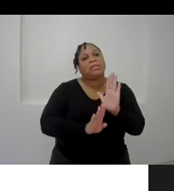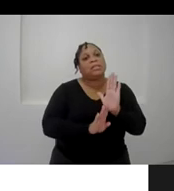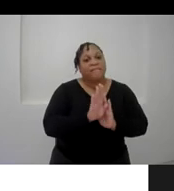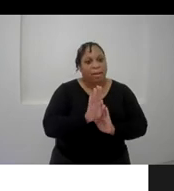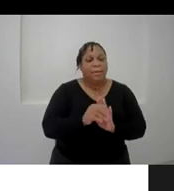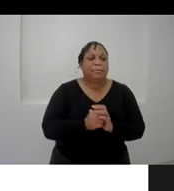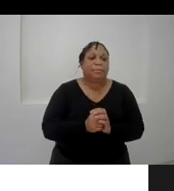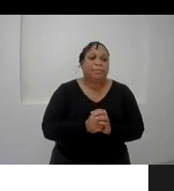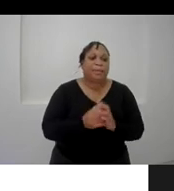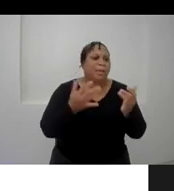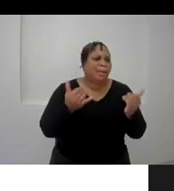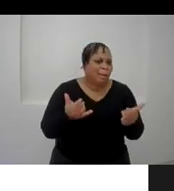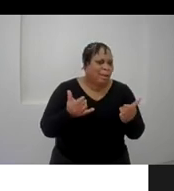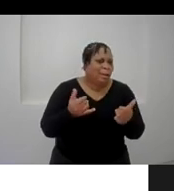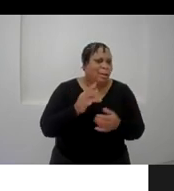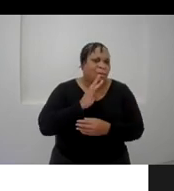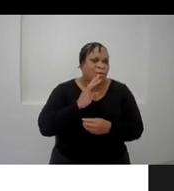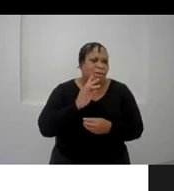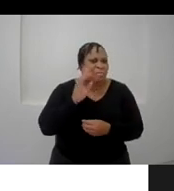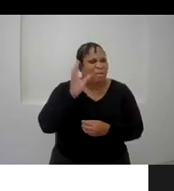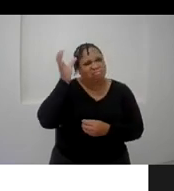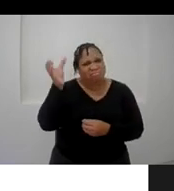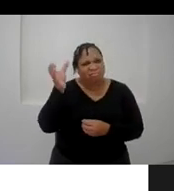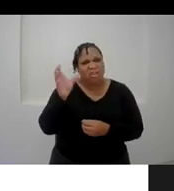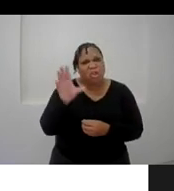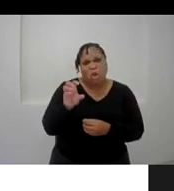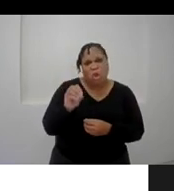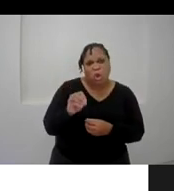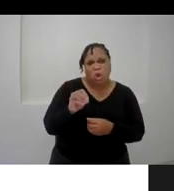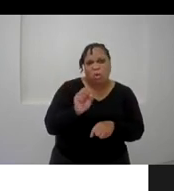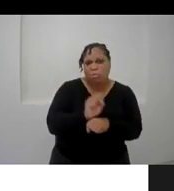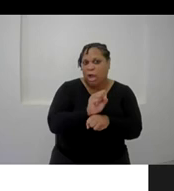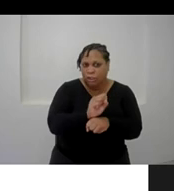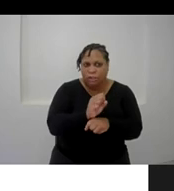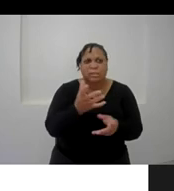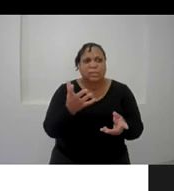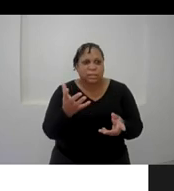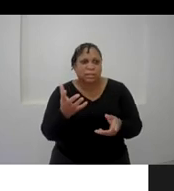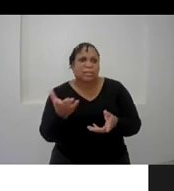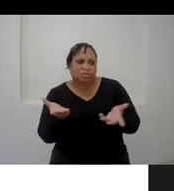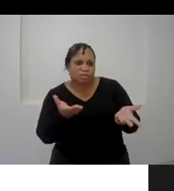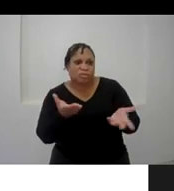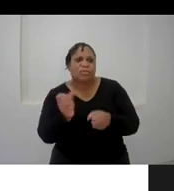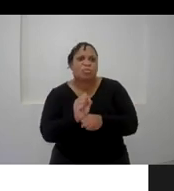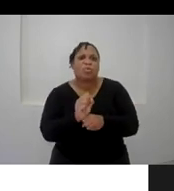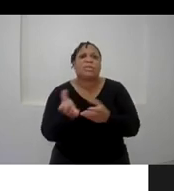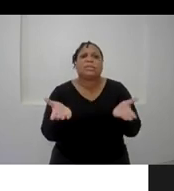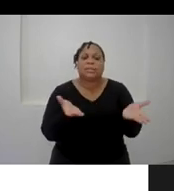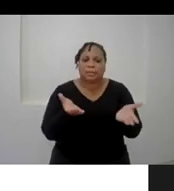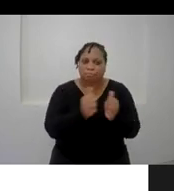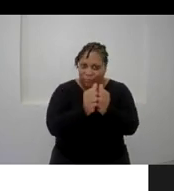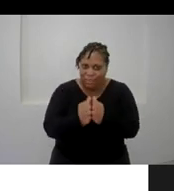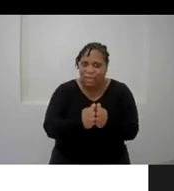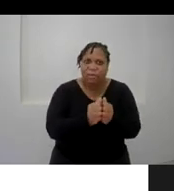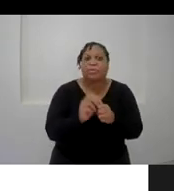this starts to talk about this concept of co-production, service users working together with the people